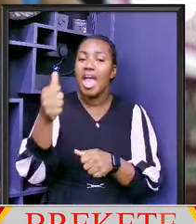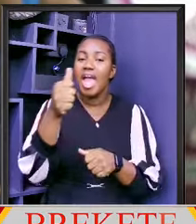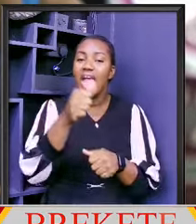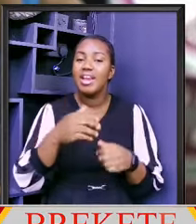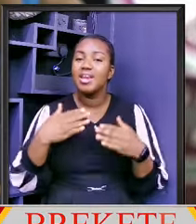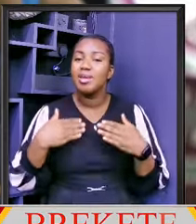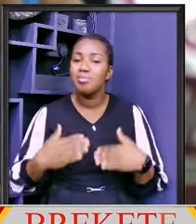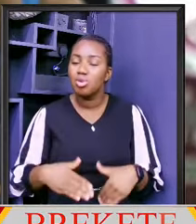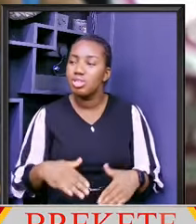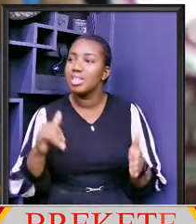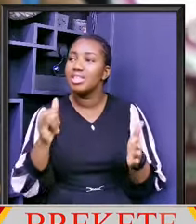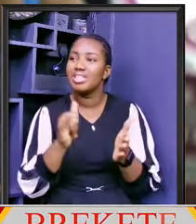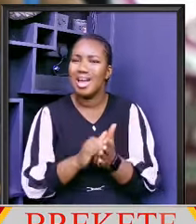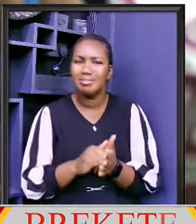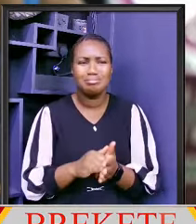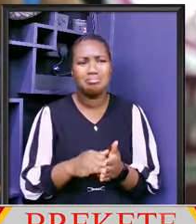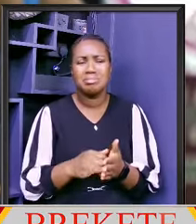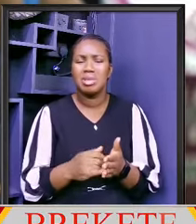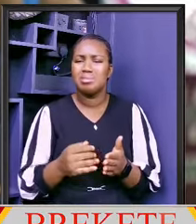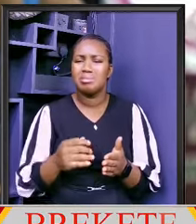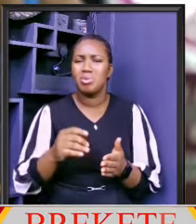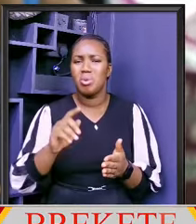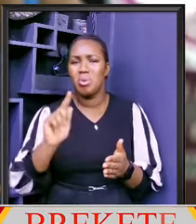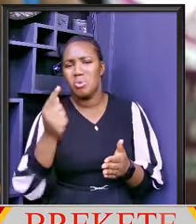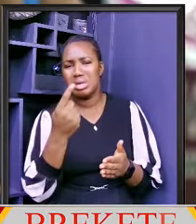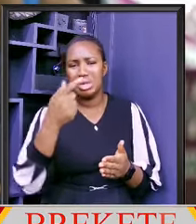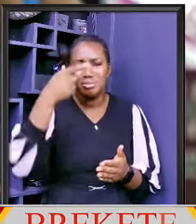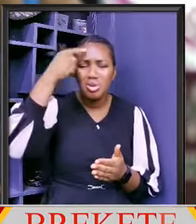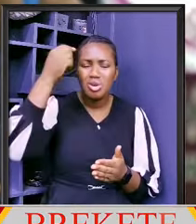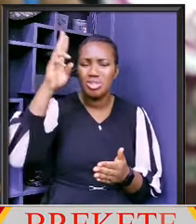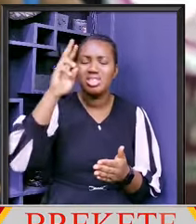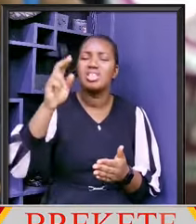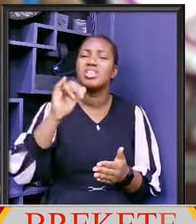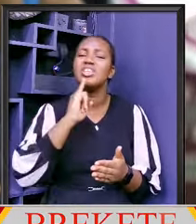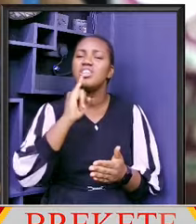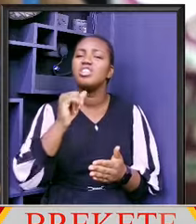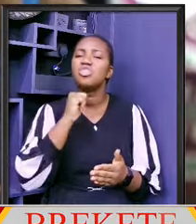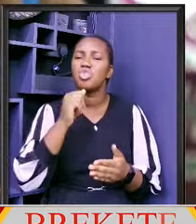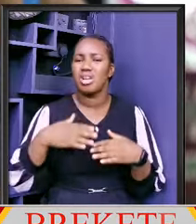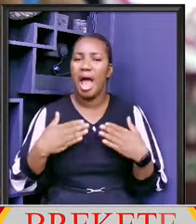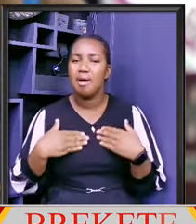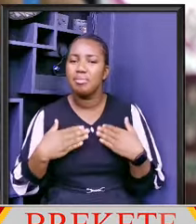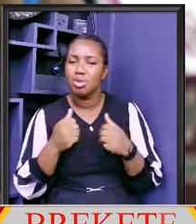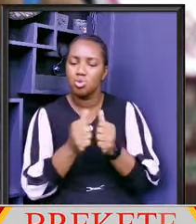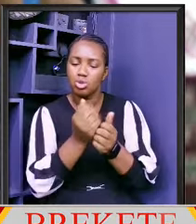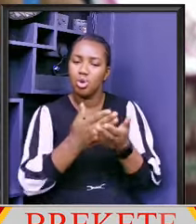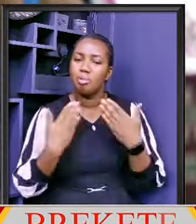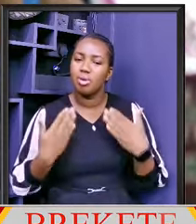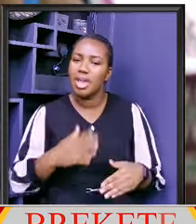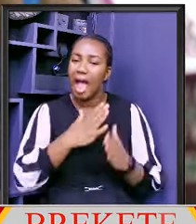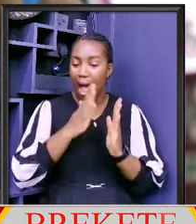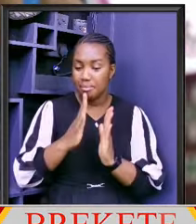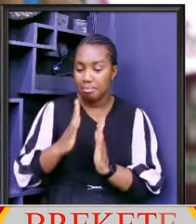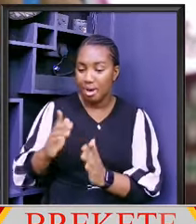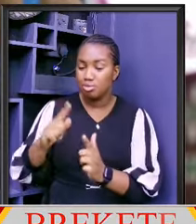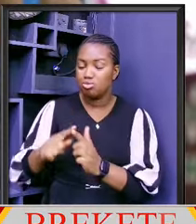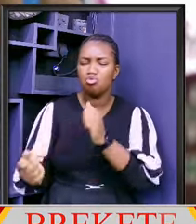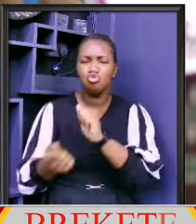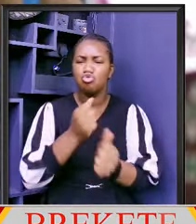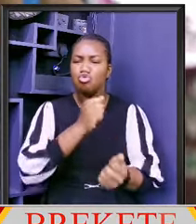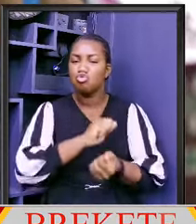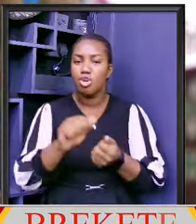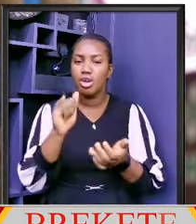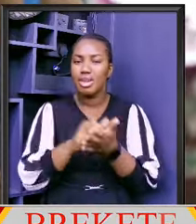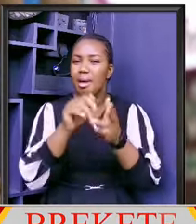Anybody wait just because of say, he no happy with person, he plan to destroy the